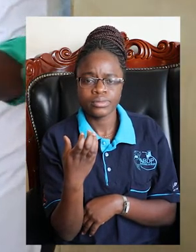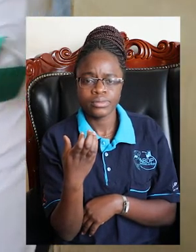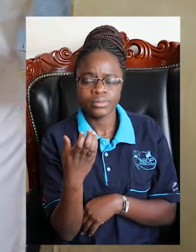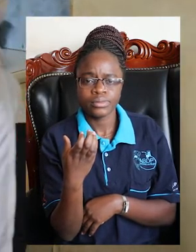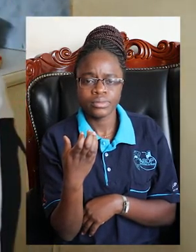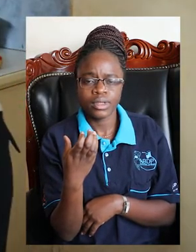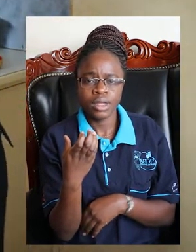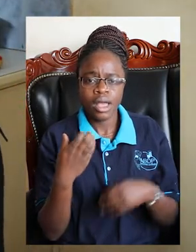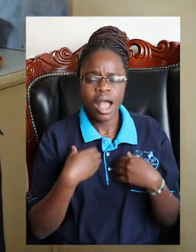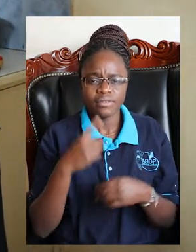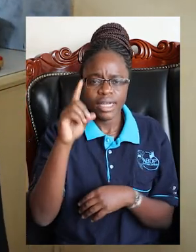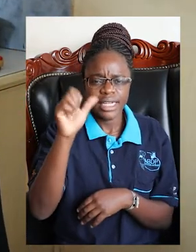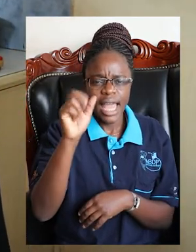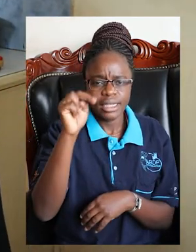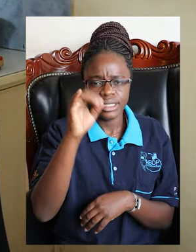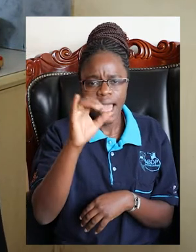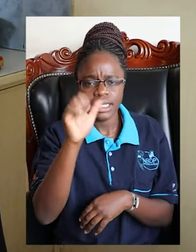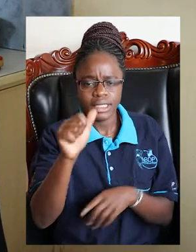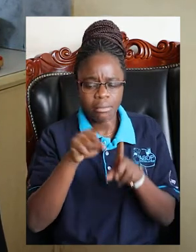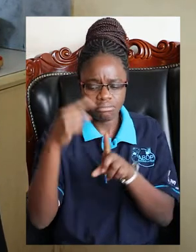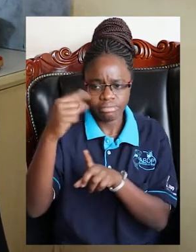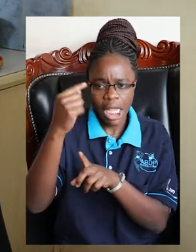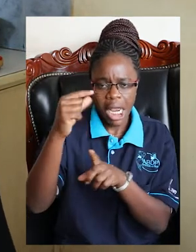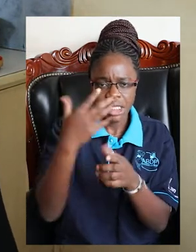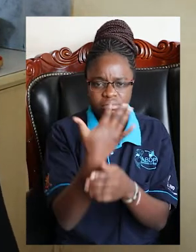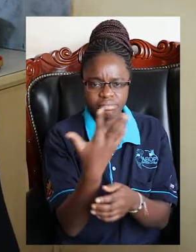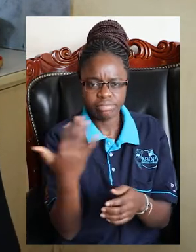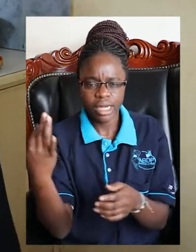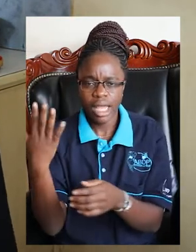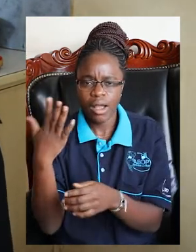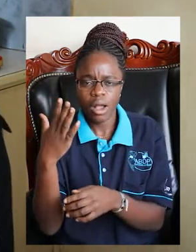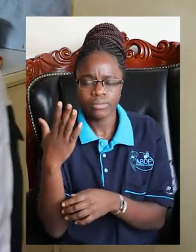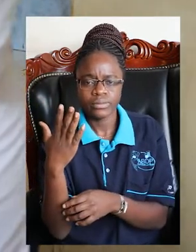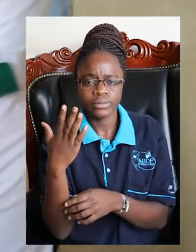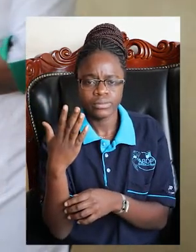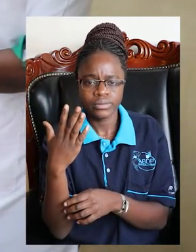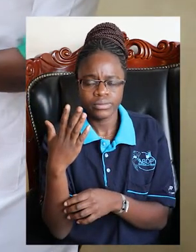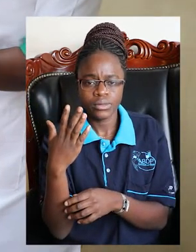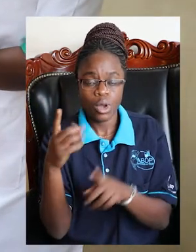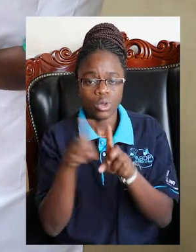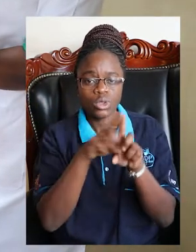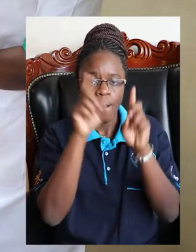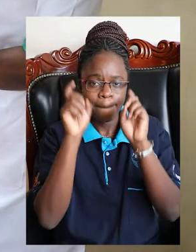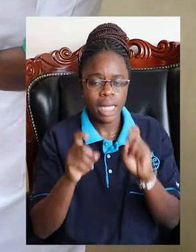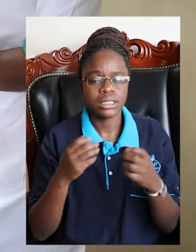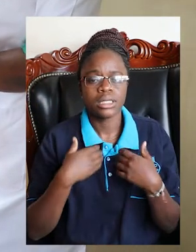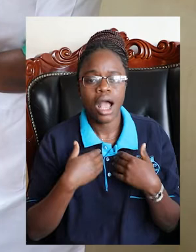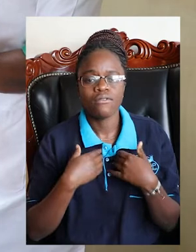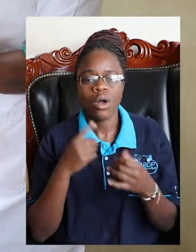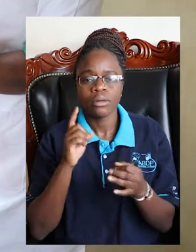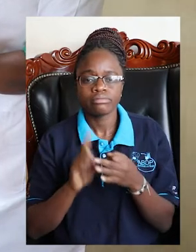Tomatoes, and then you need dania. You need dania, and you need